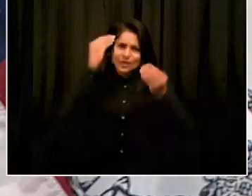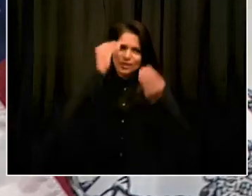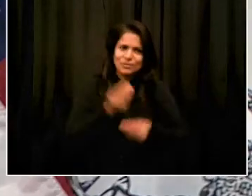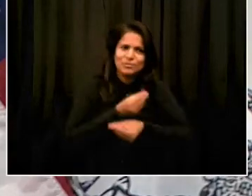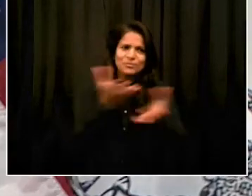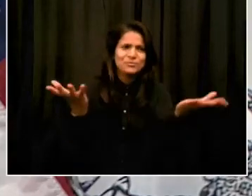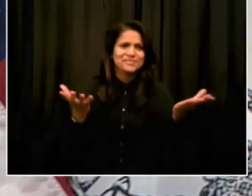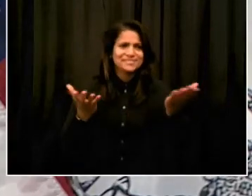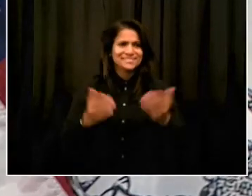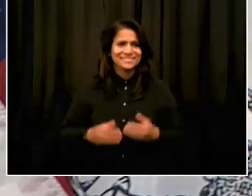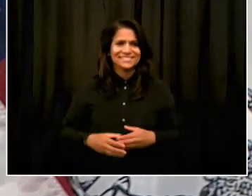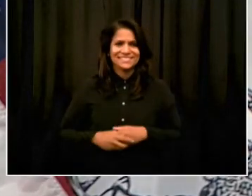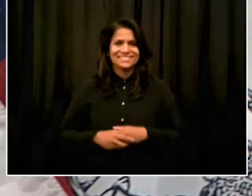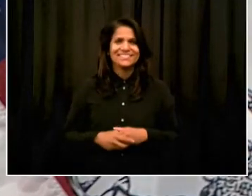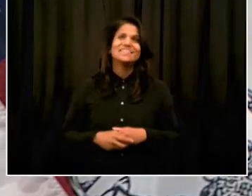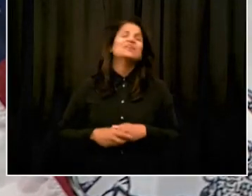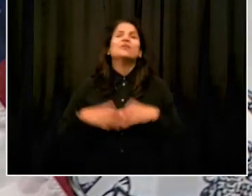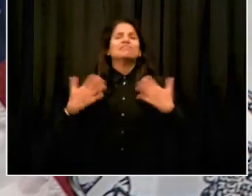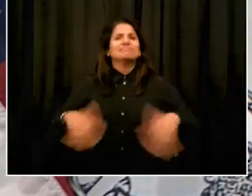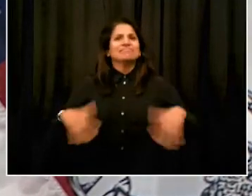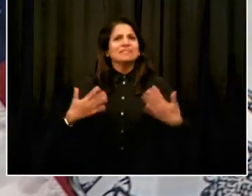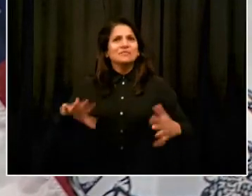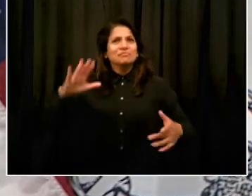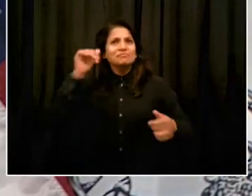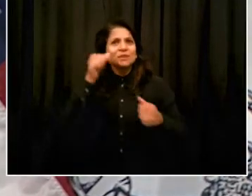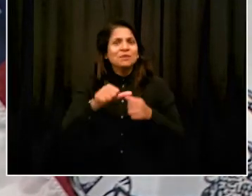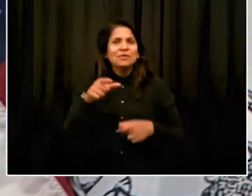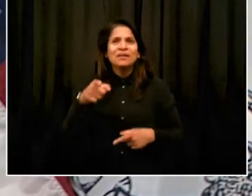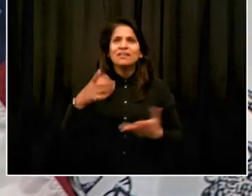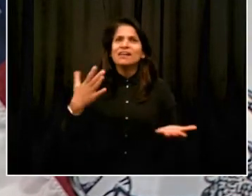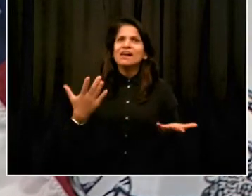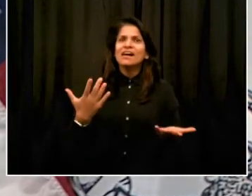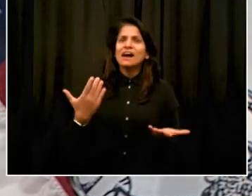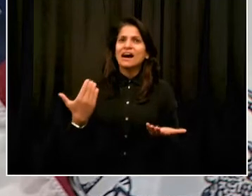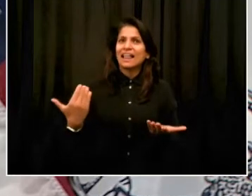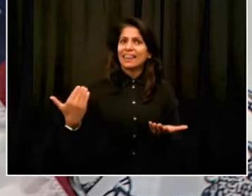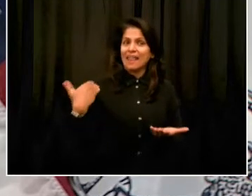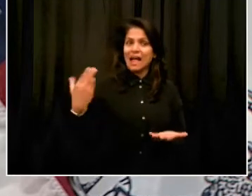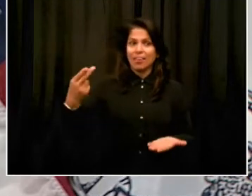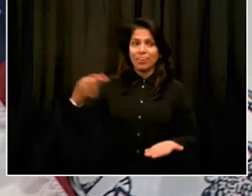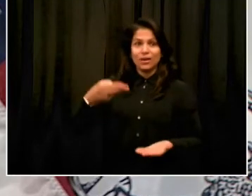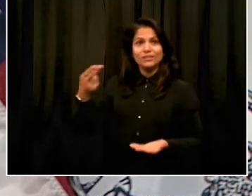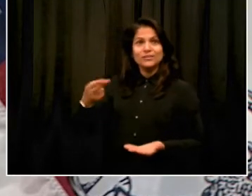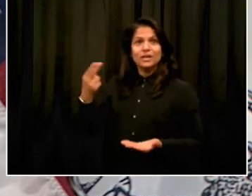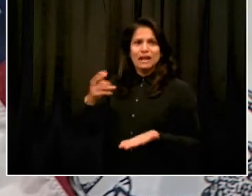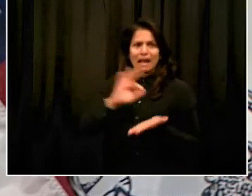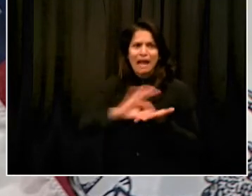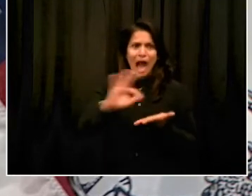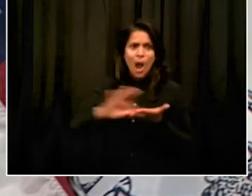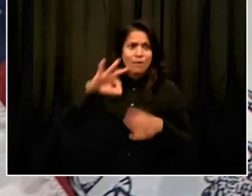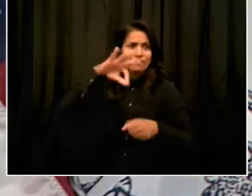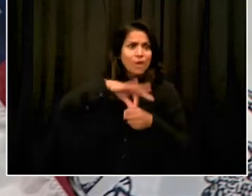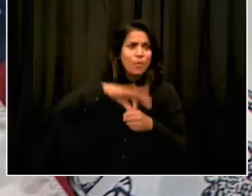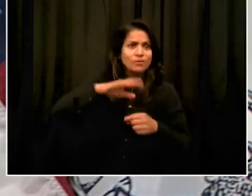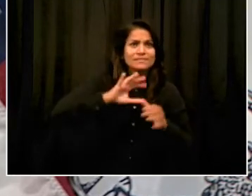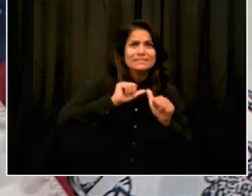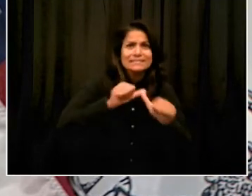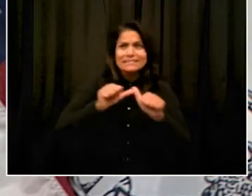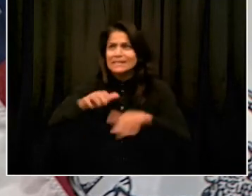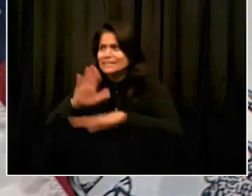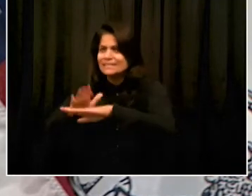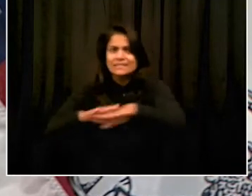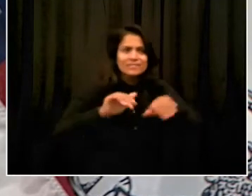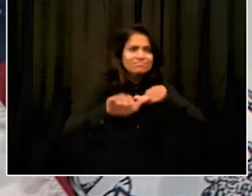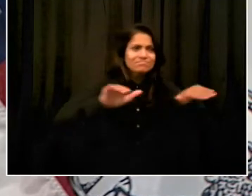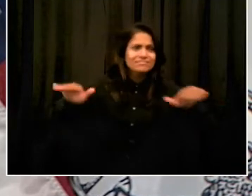days makes. When we got together last, the election results were up in the air, long count expected, lots of